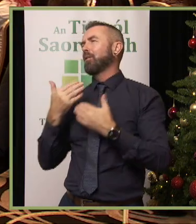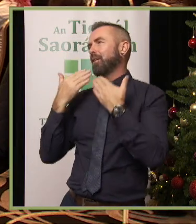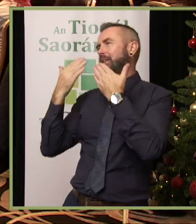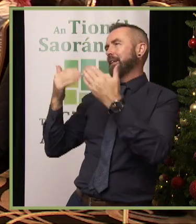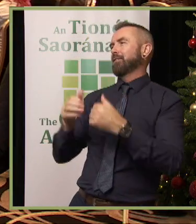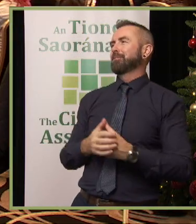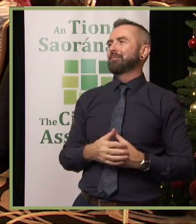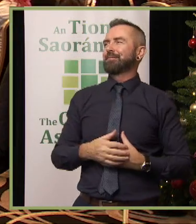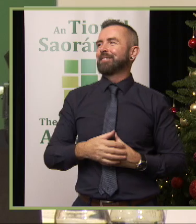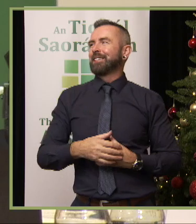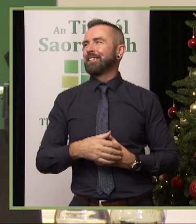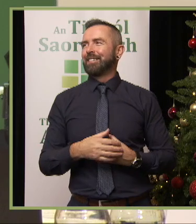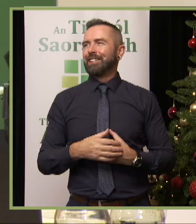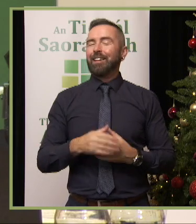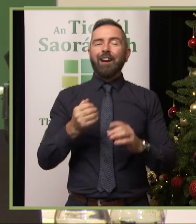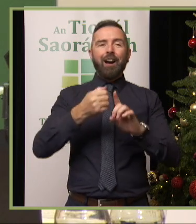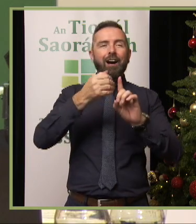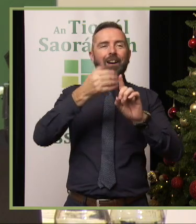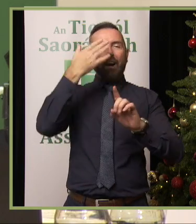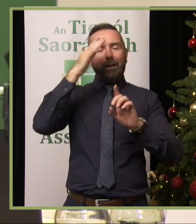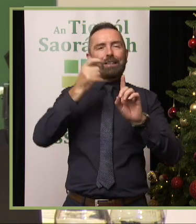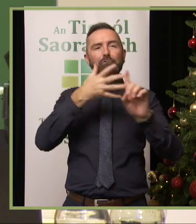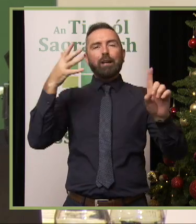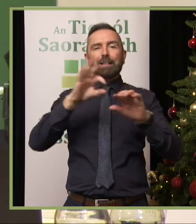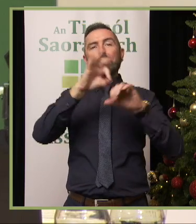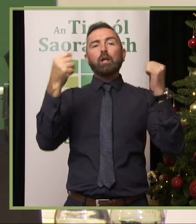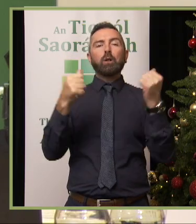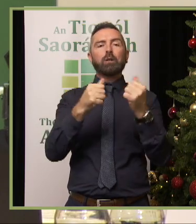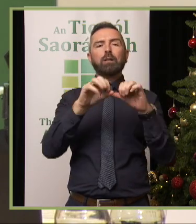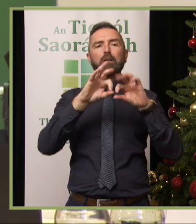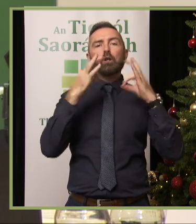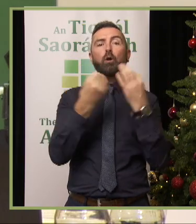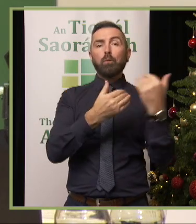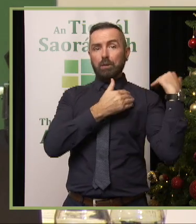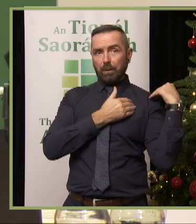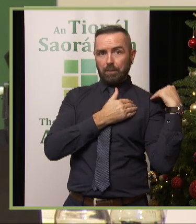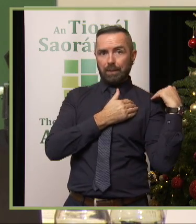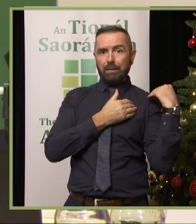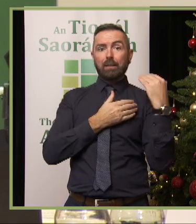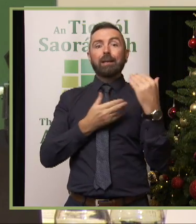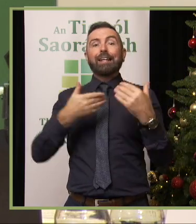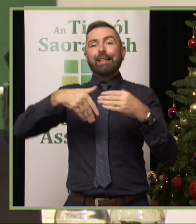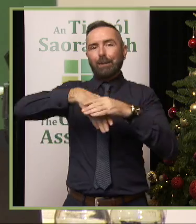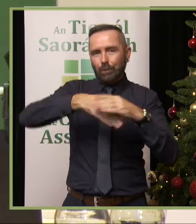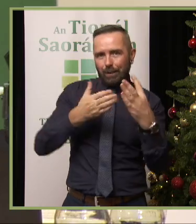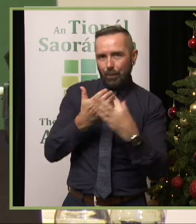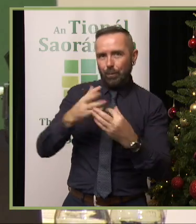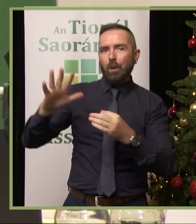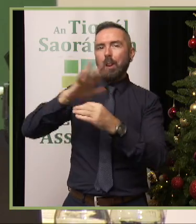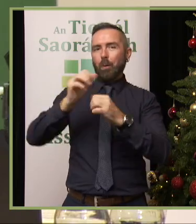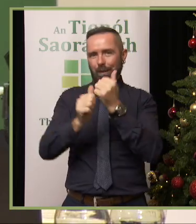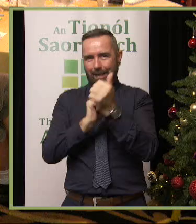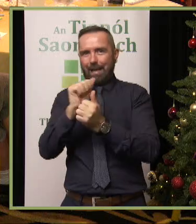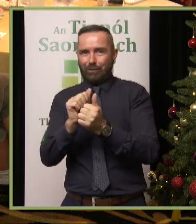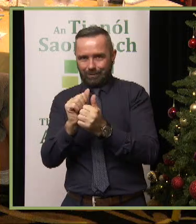this amendment. Ireland needs to recognise its global responsibility, including through our local actions in terms of consumerism resources. Lovely. Okay.